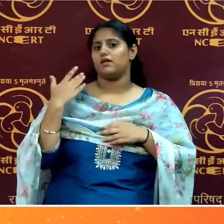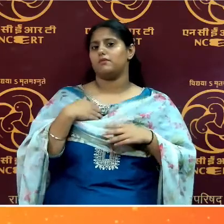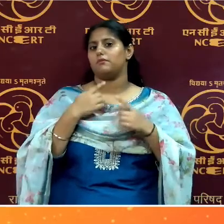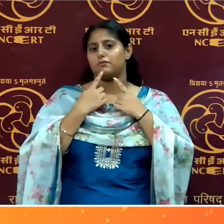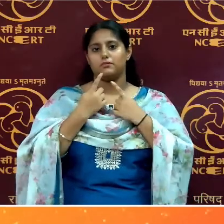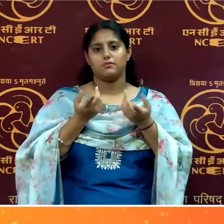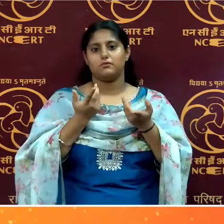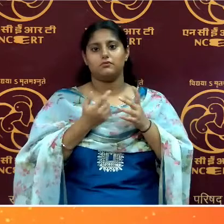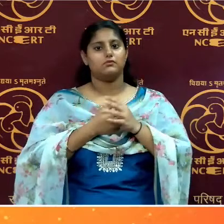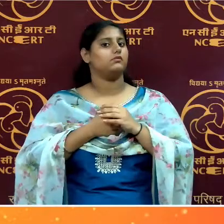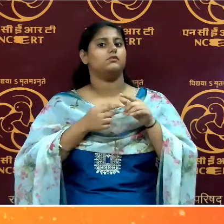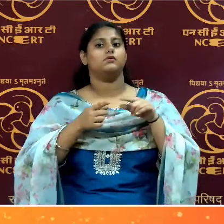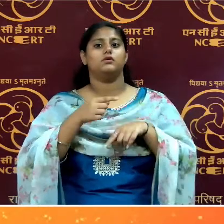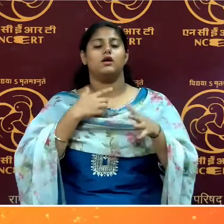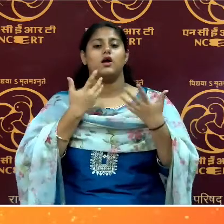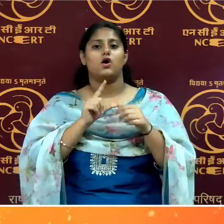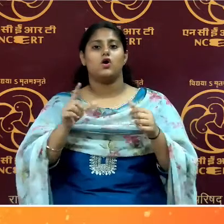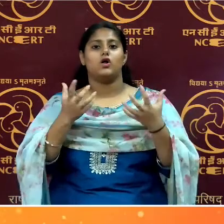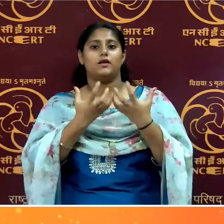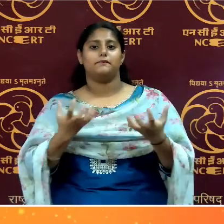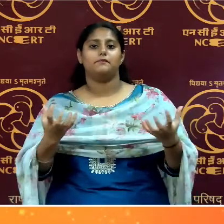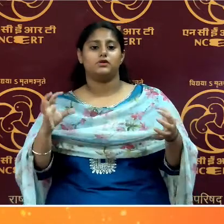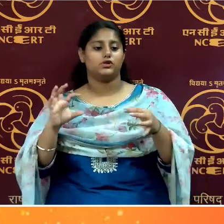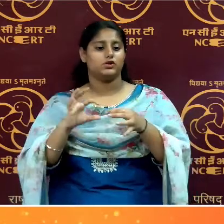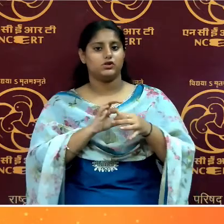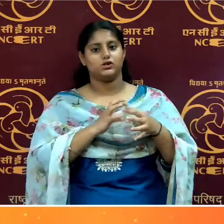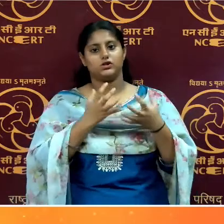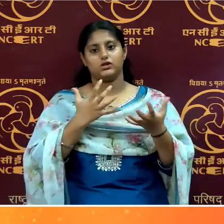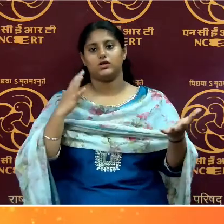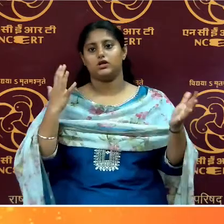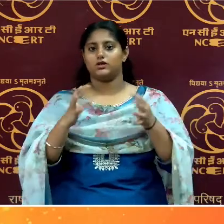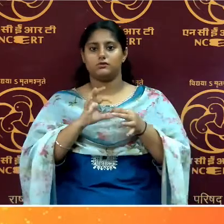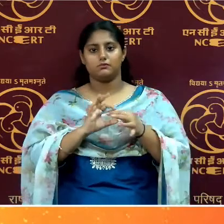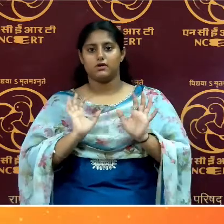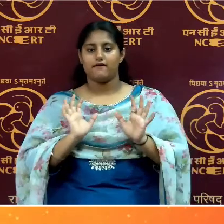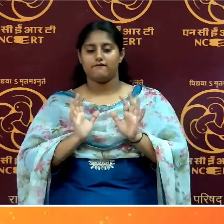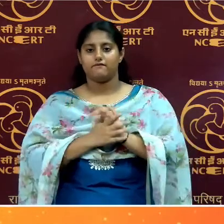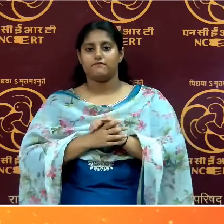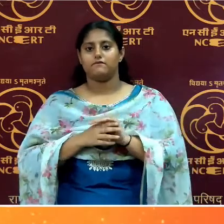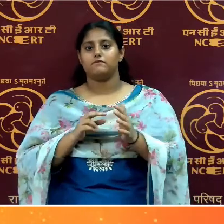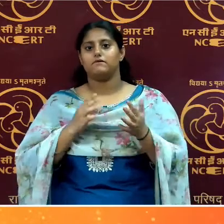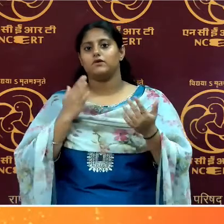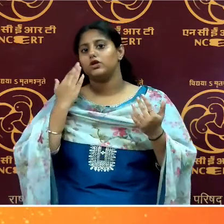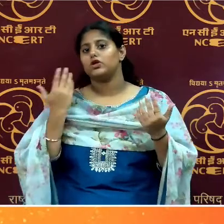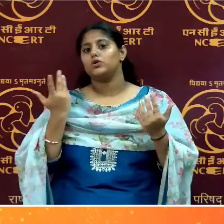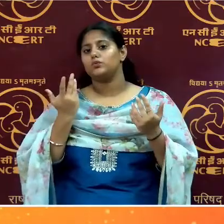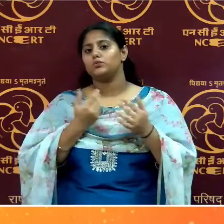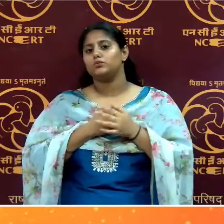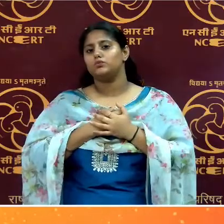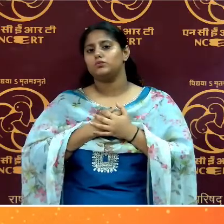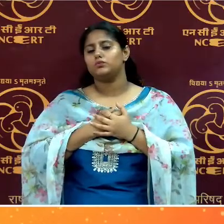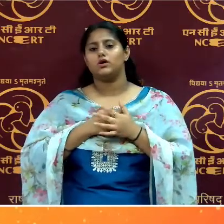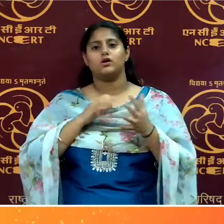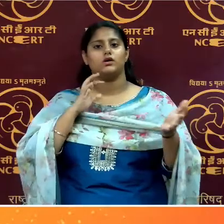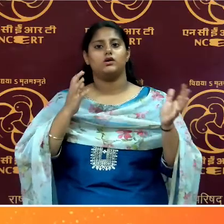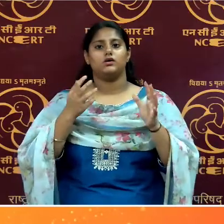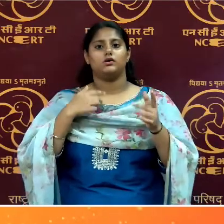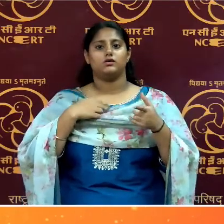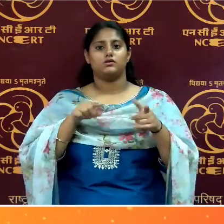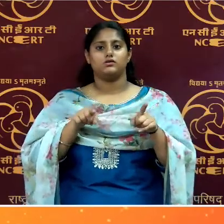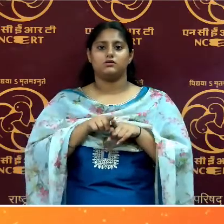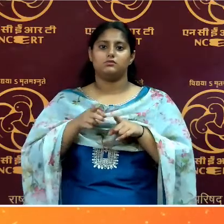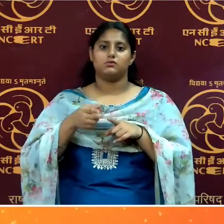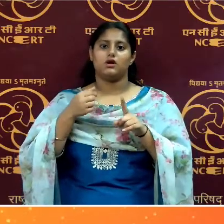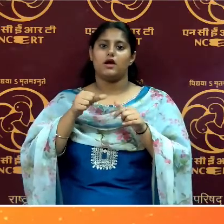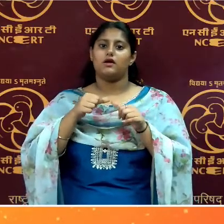that every object, where it is going? Towards Earth. Yes. Right? Now, why it is going towards Earth? Because It Earth has gravitational is